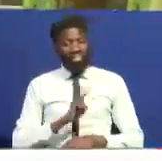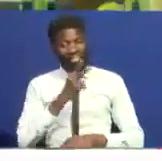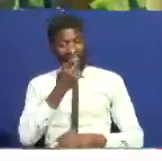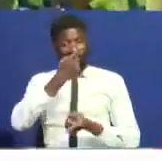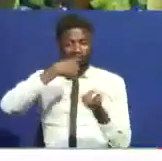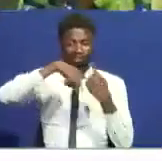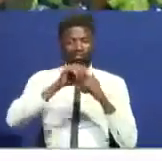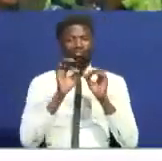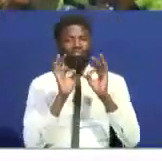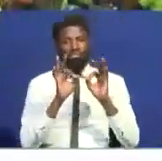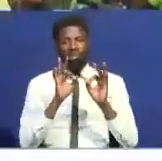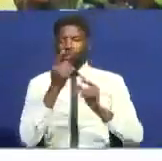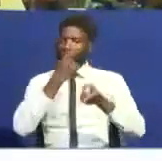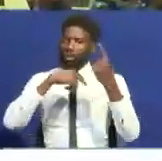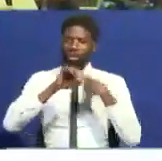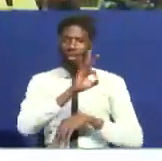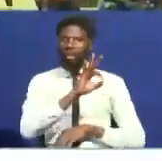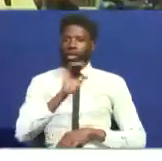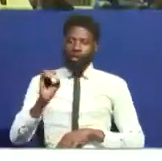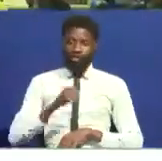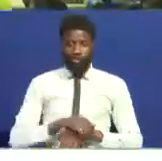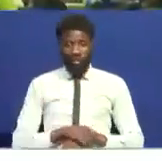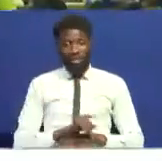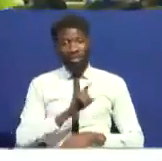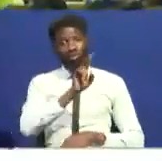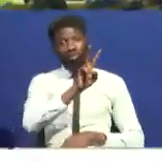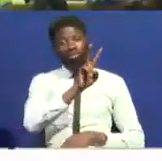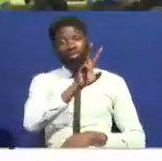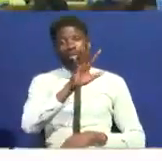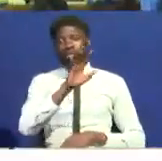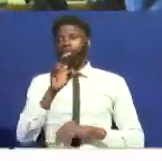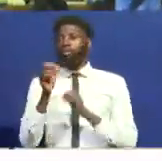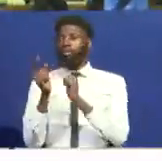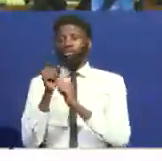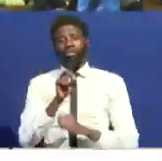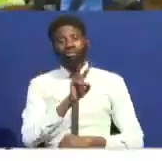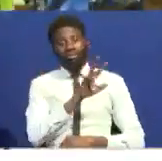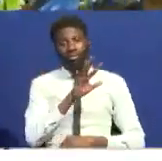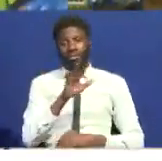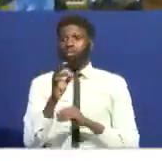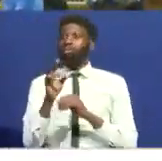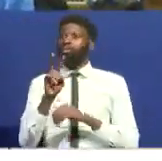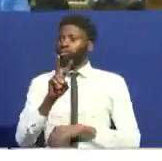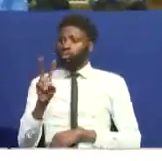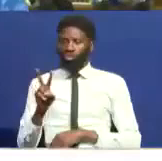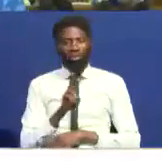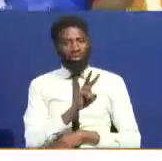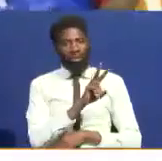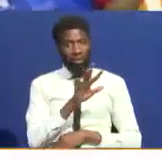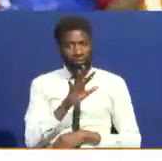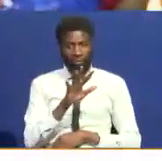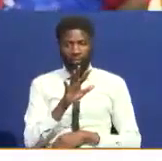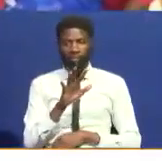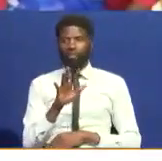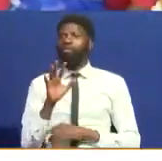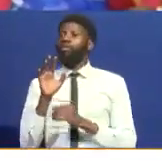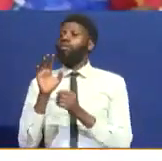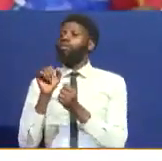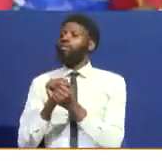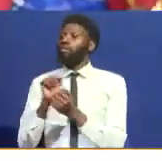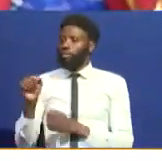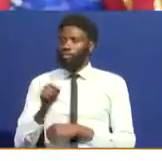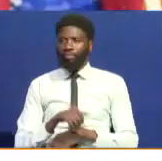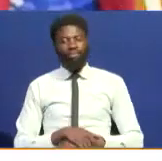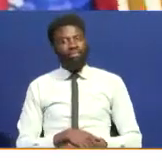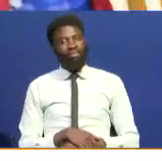za 25-21, 25-22 na 25-15. We needed the